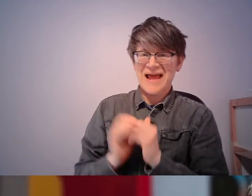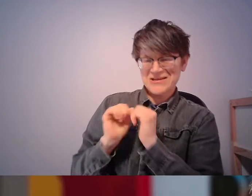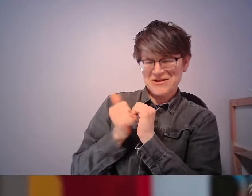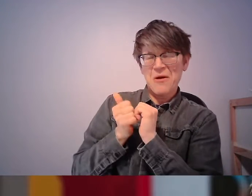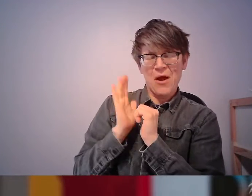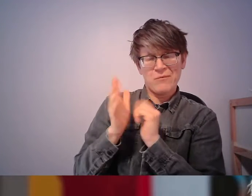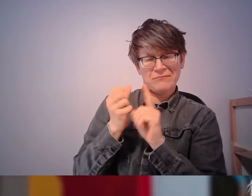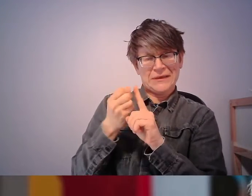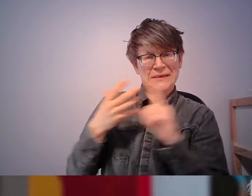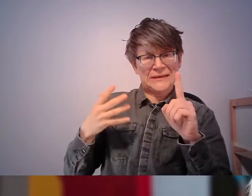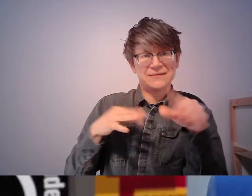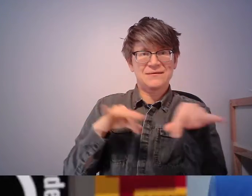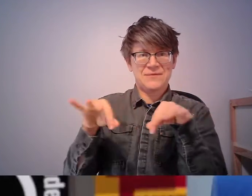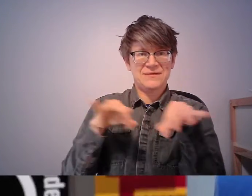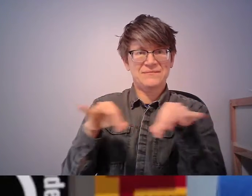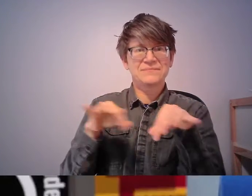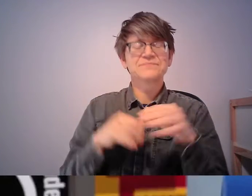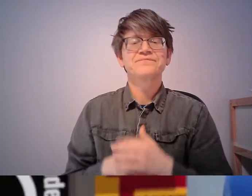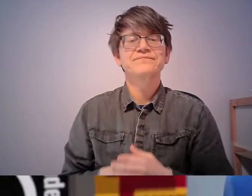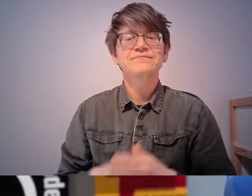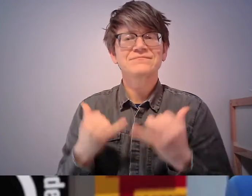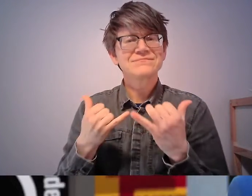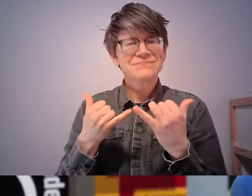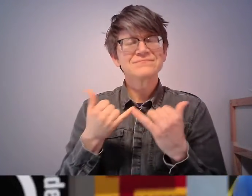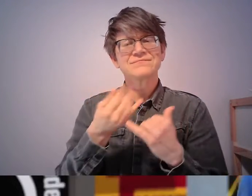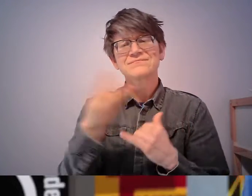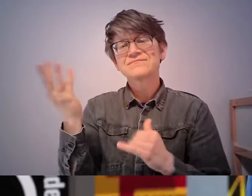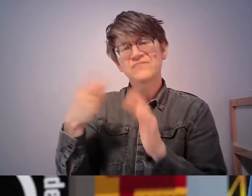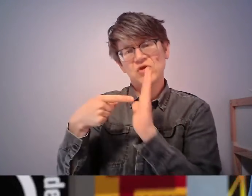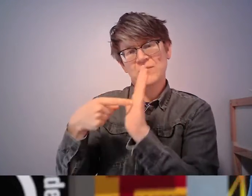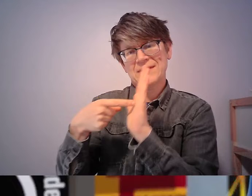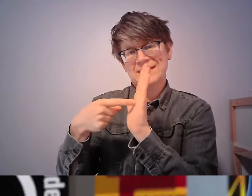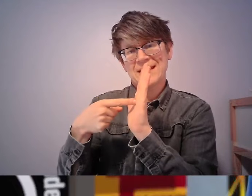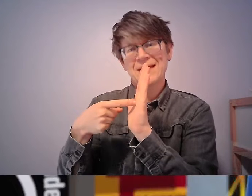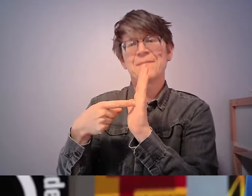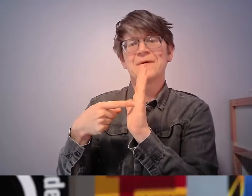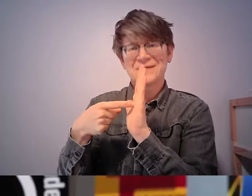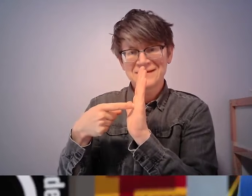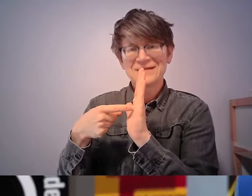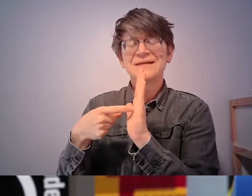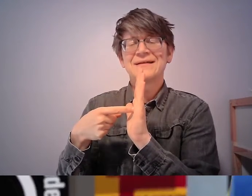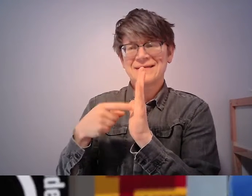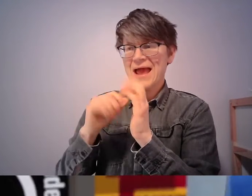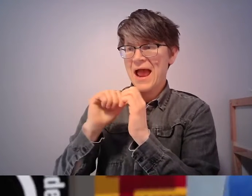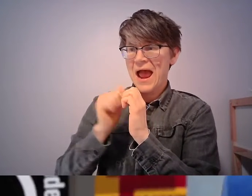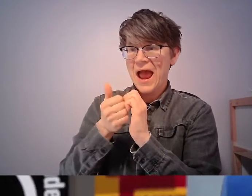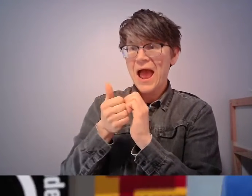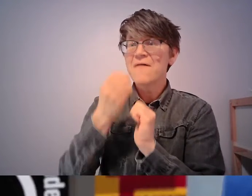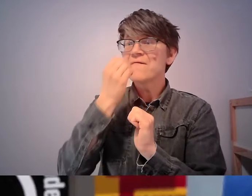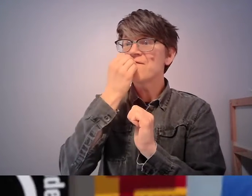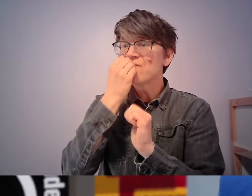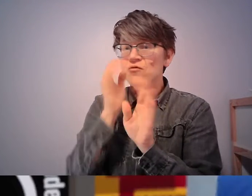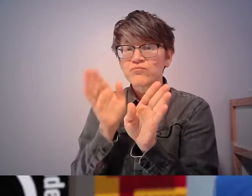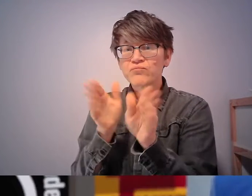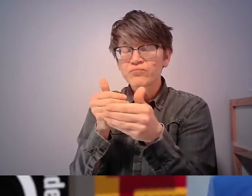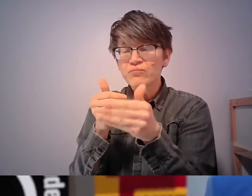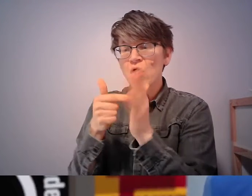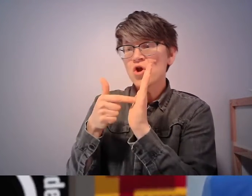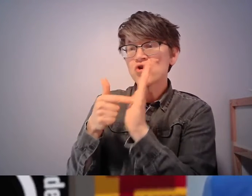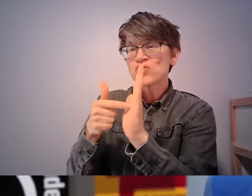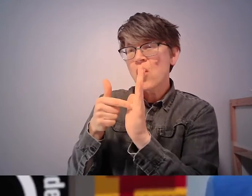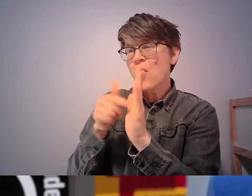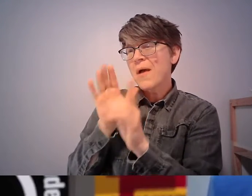buying decisions. Let's look at a few examples that show how well some competing packages communicate their